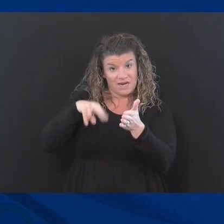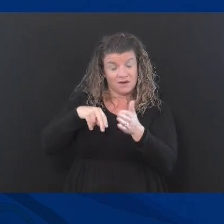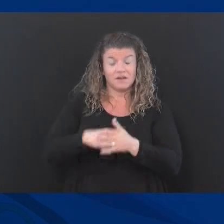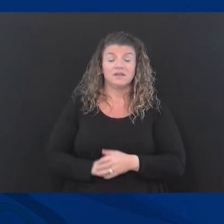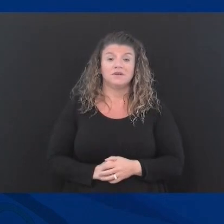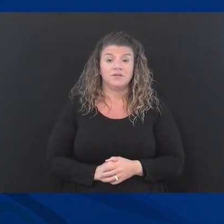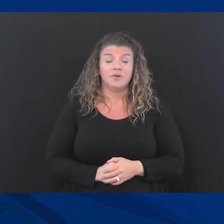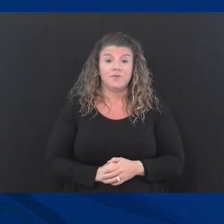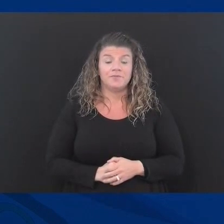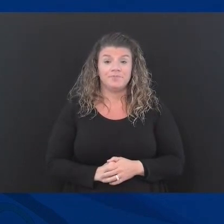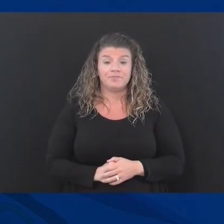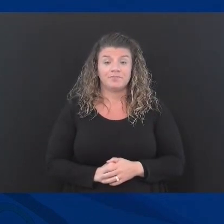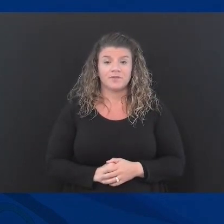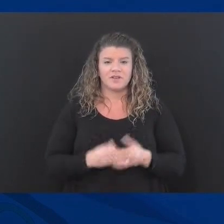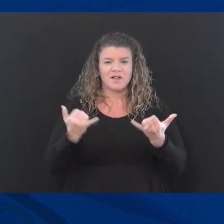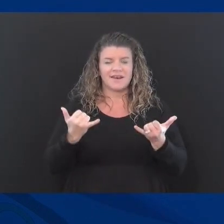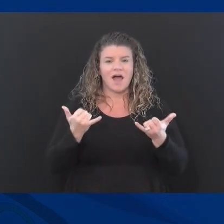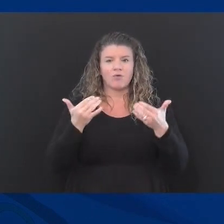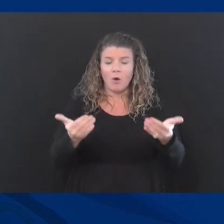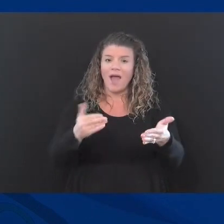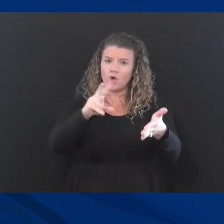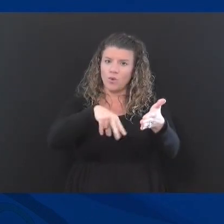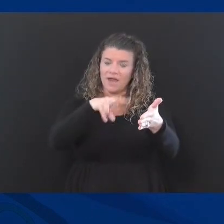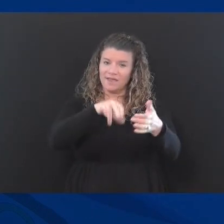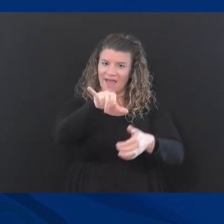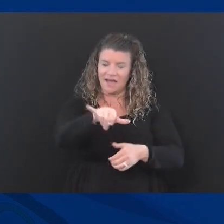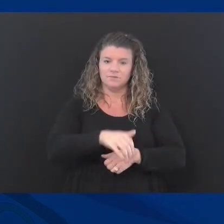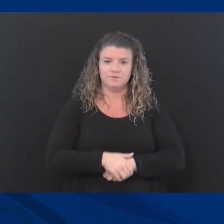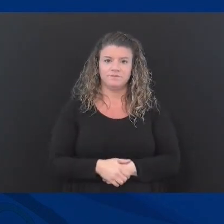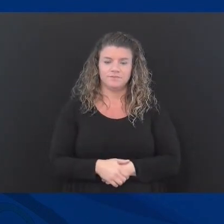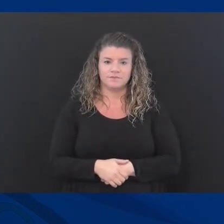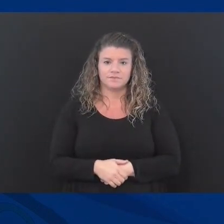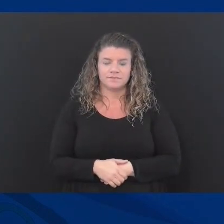Okay, and I'm going to give y'all just a second to be able to look at that.